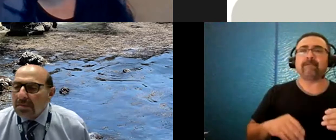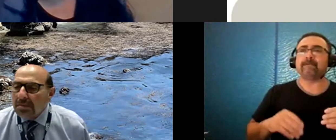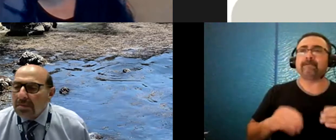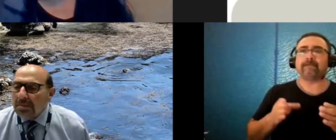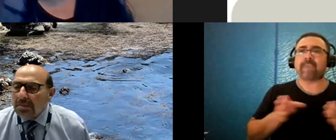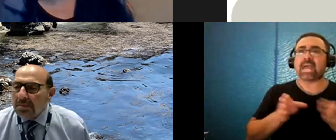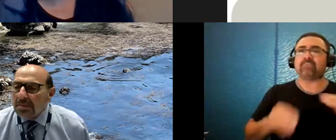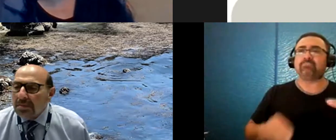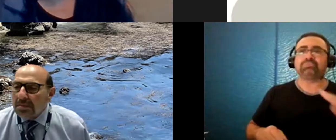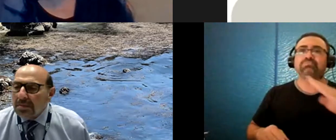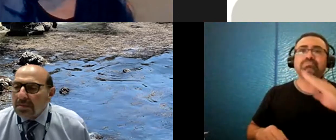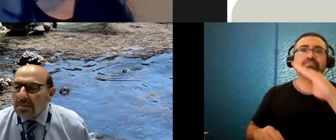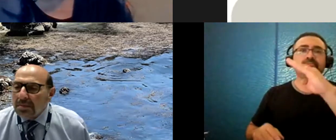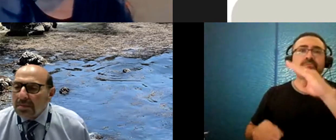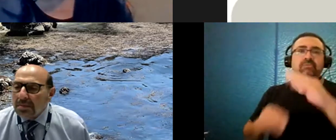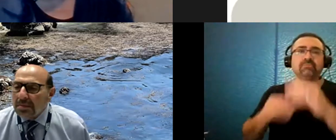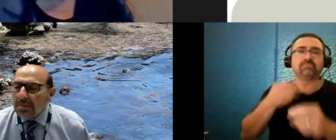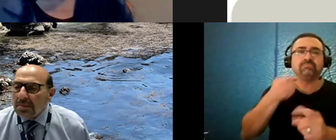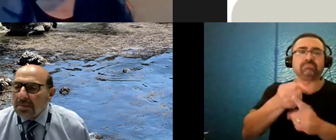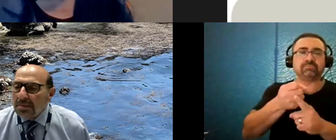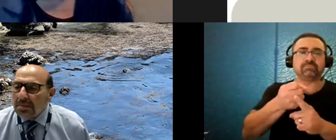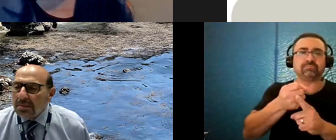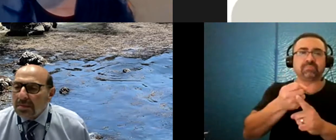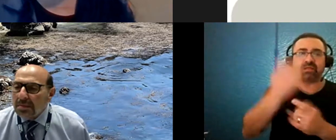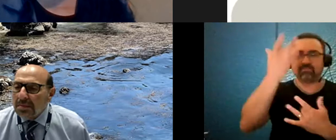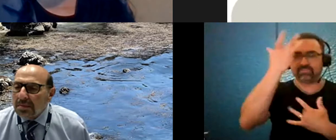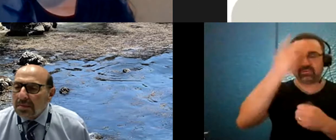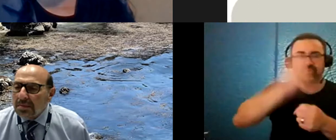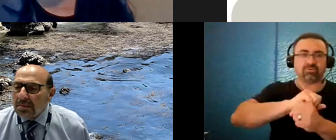go through when they first get infected with COVID-19.